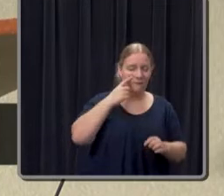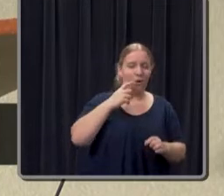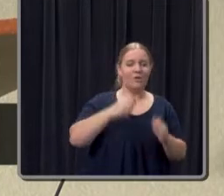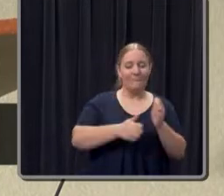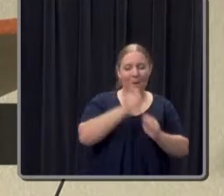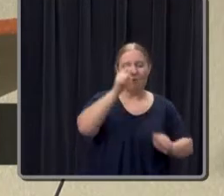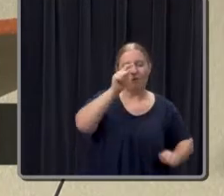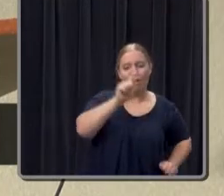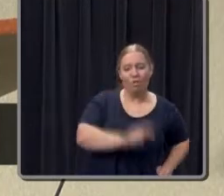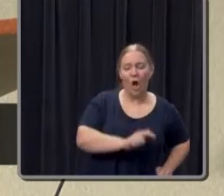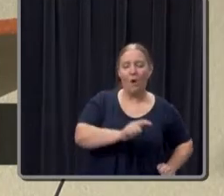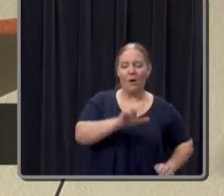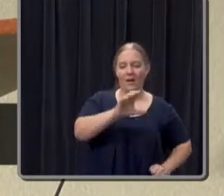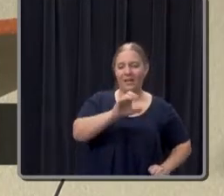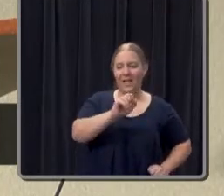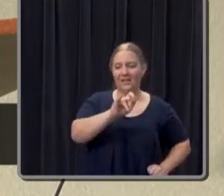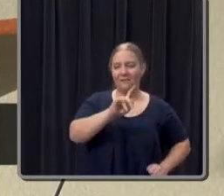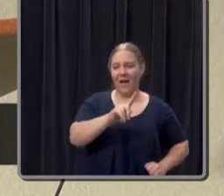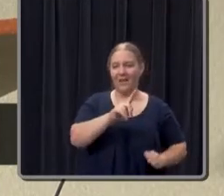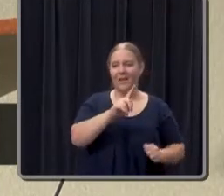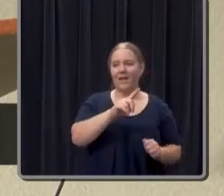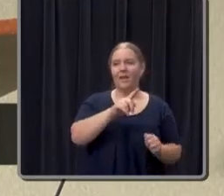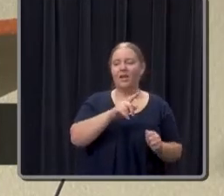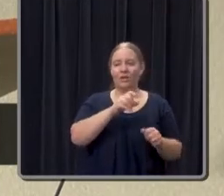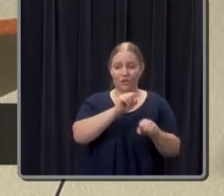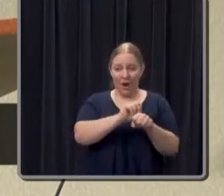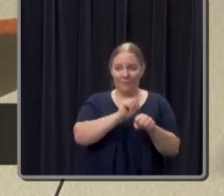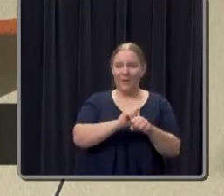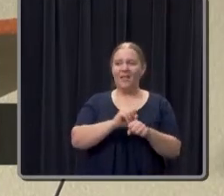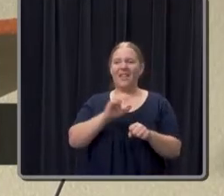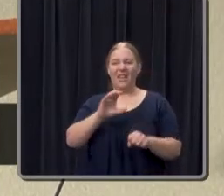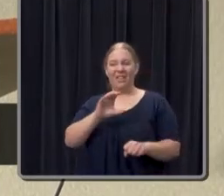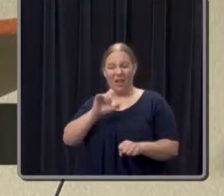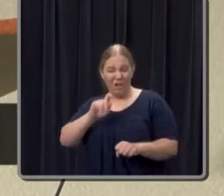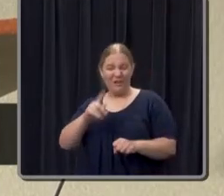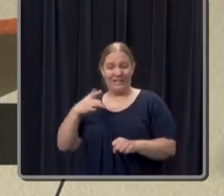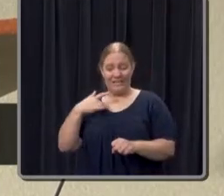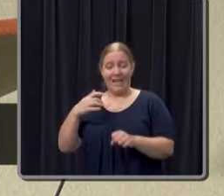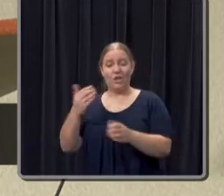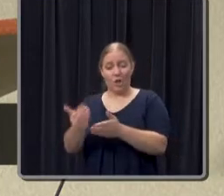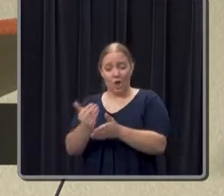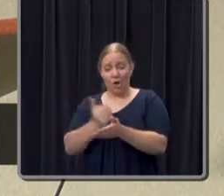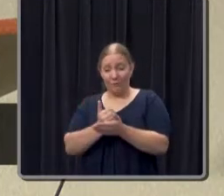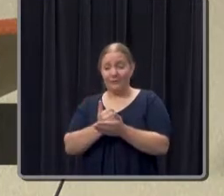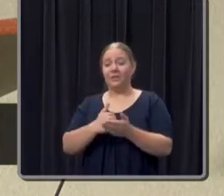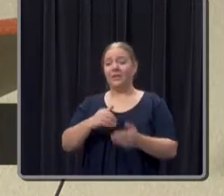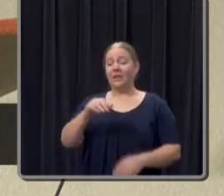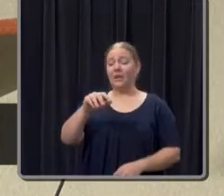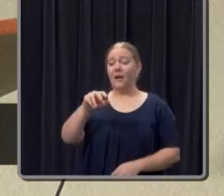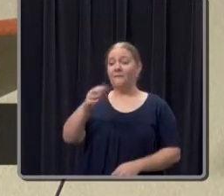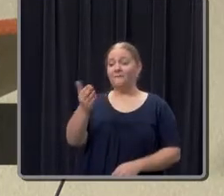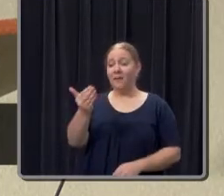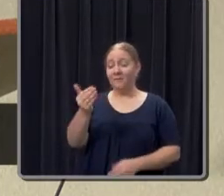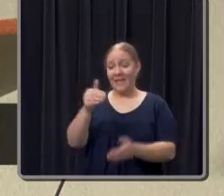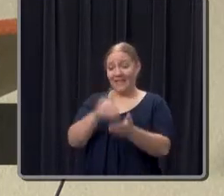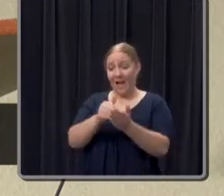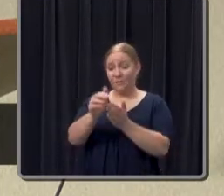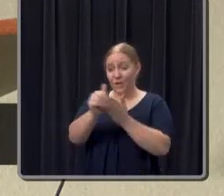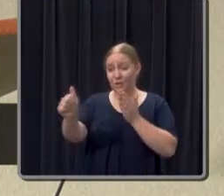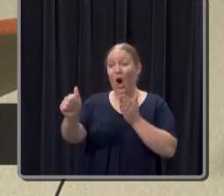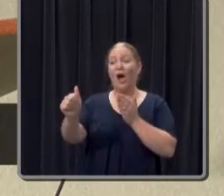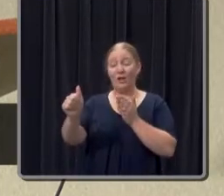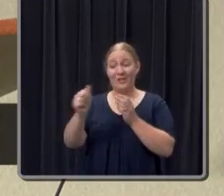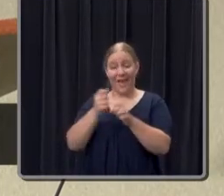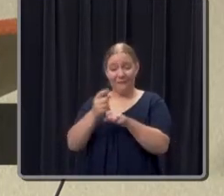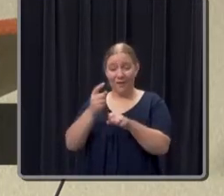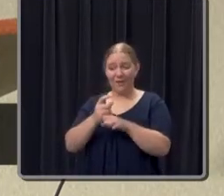in the district, no less. These clerks make about $15,000 a year. This is not a huge savings. This is an absolute waste of the investment that we've